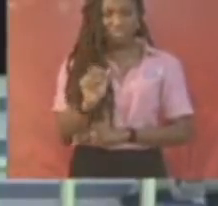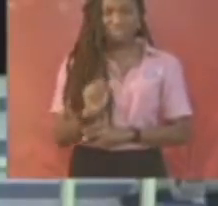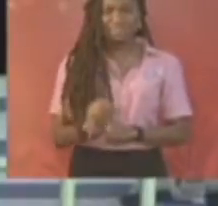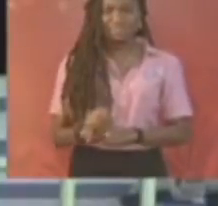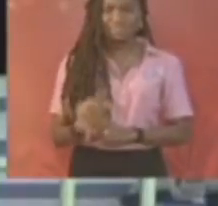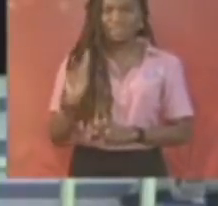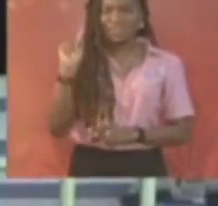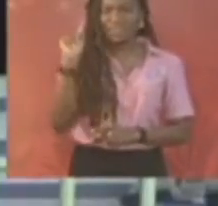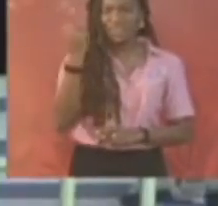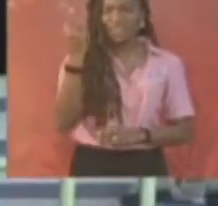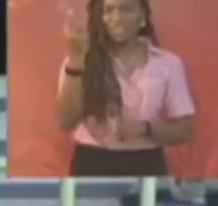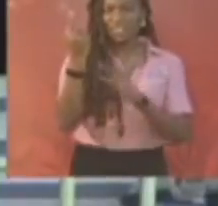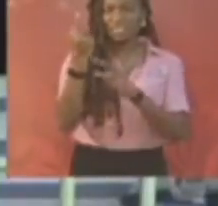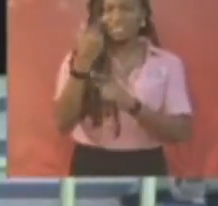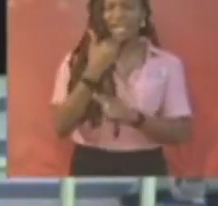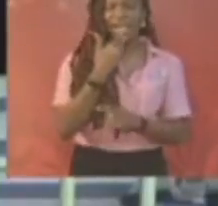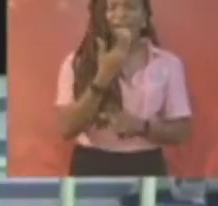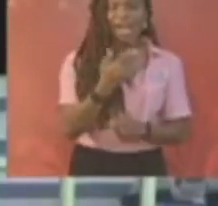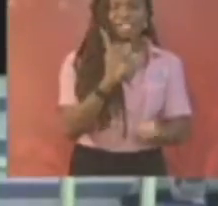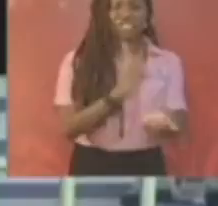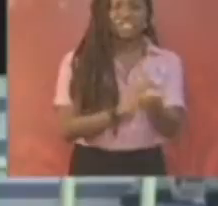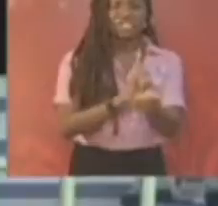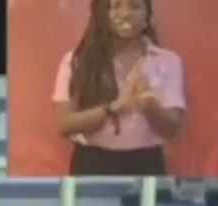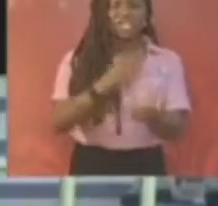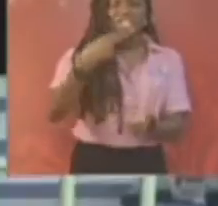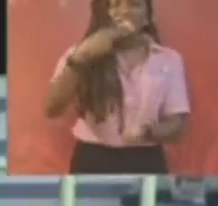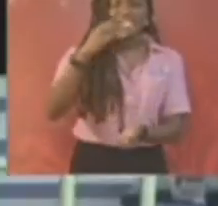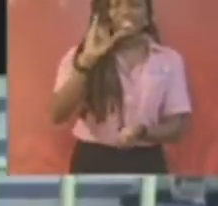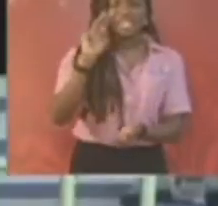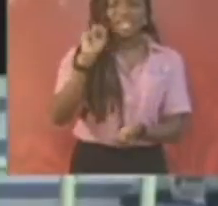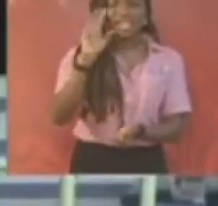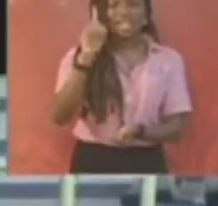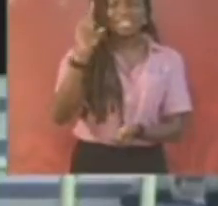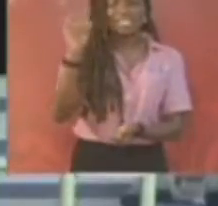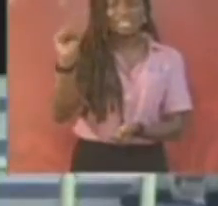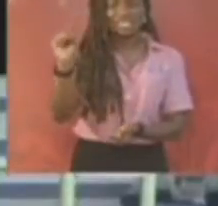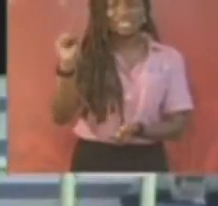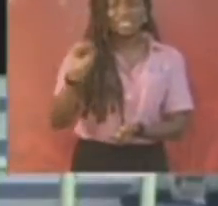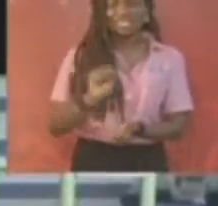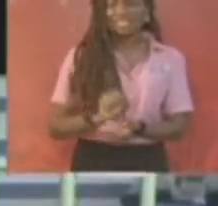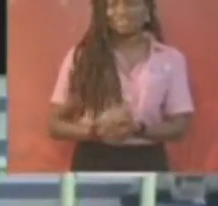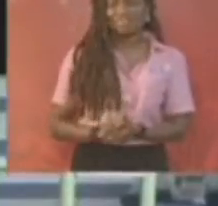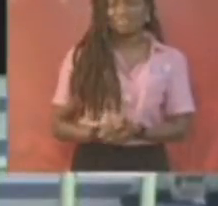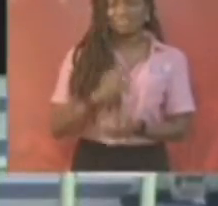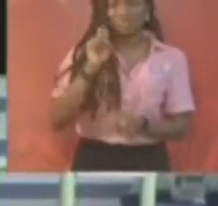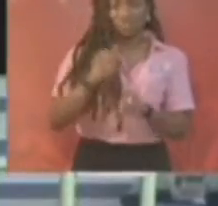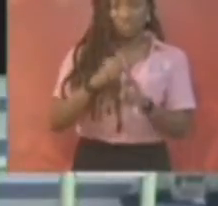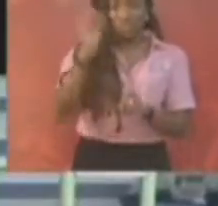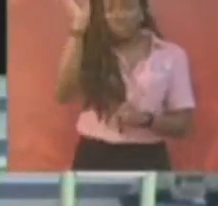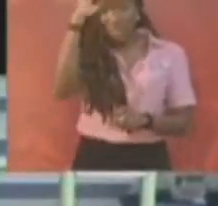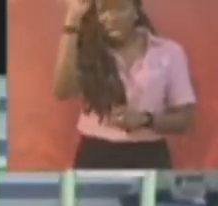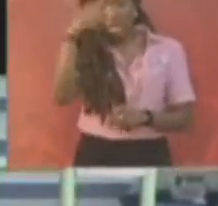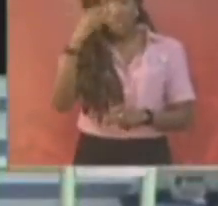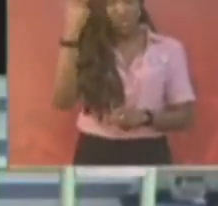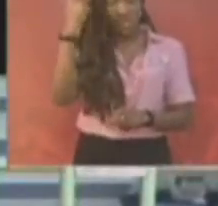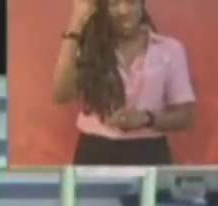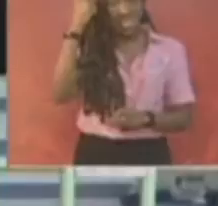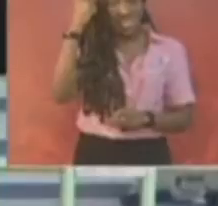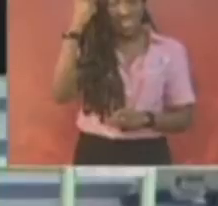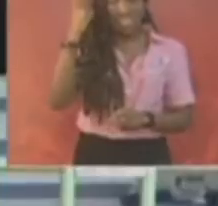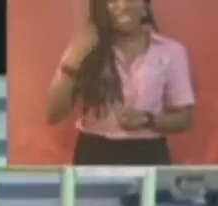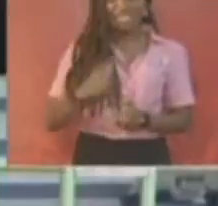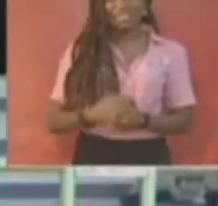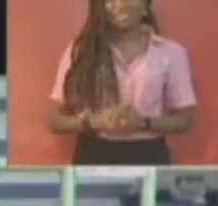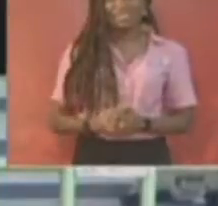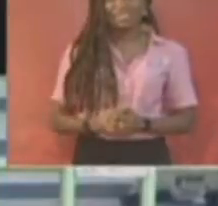to Dr. Hines. From an epidemiological perspective, do you think, like,